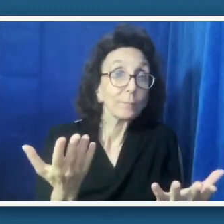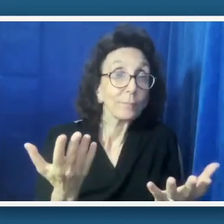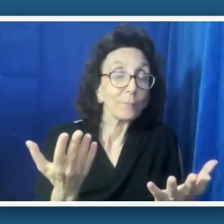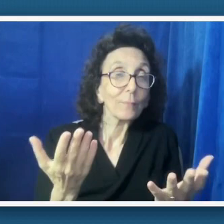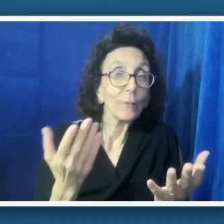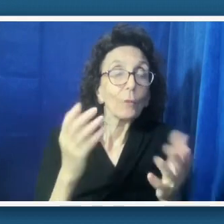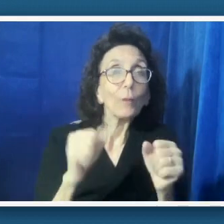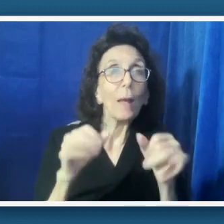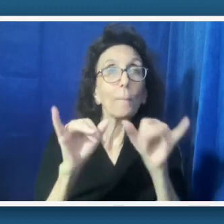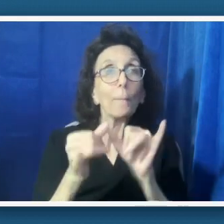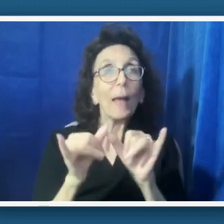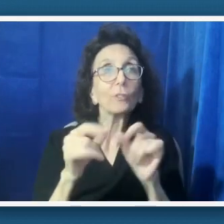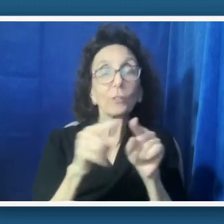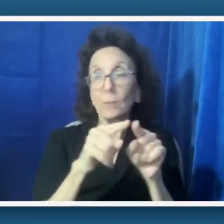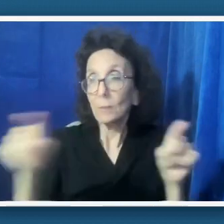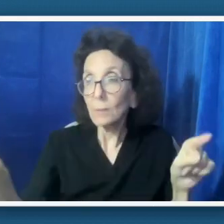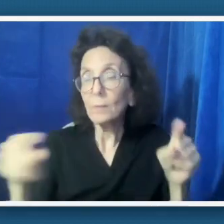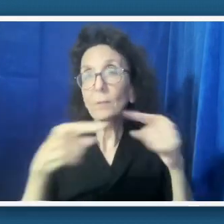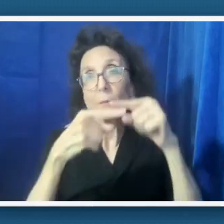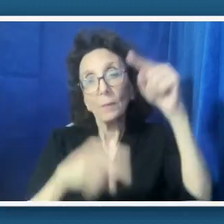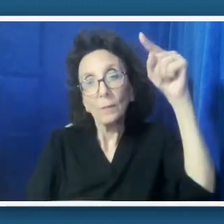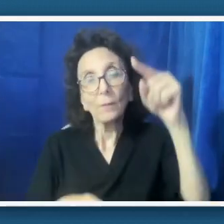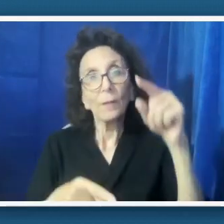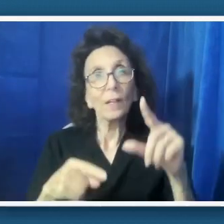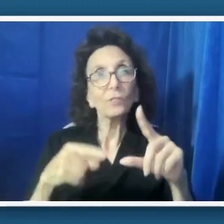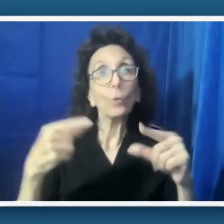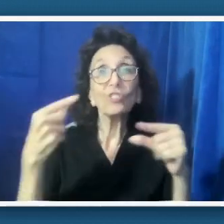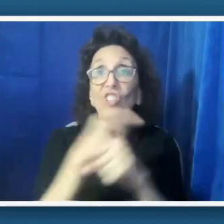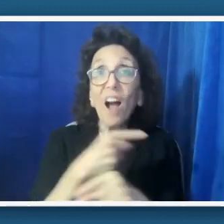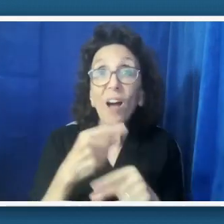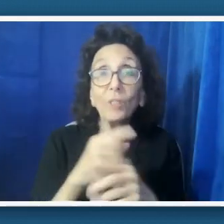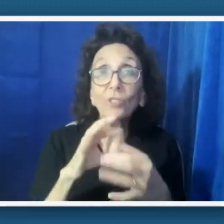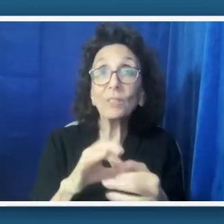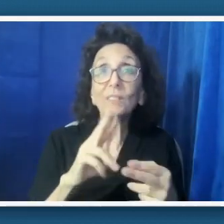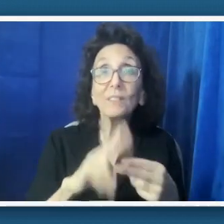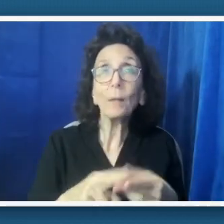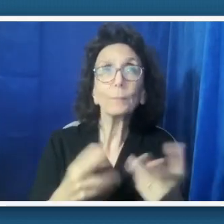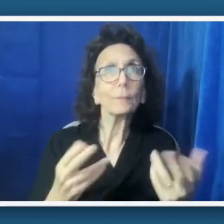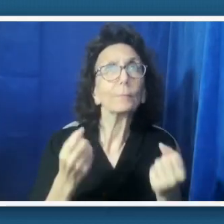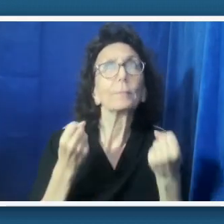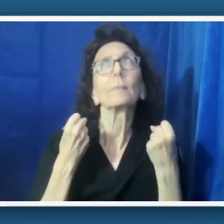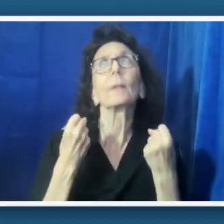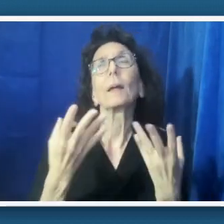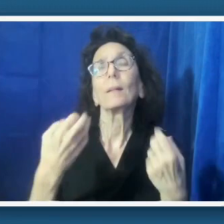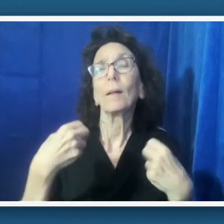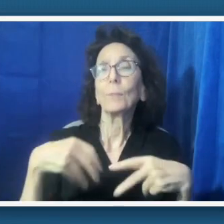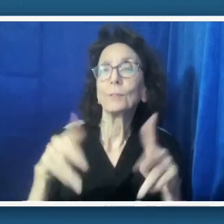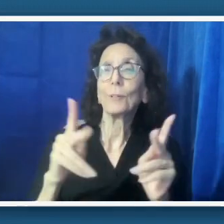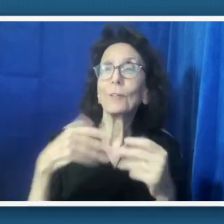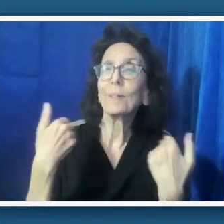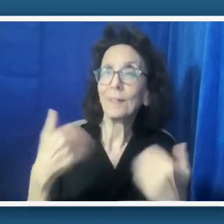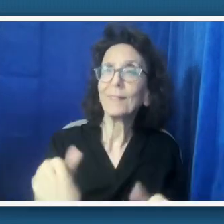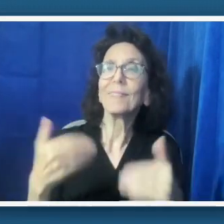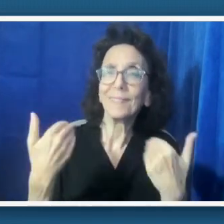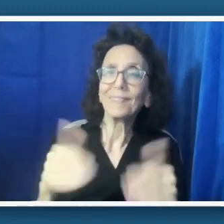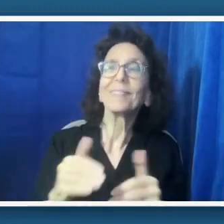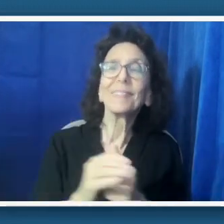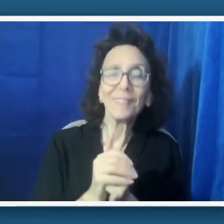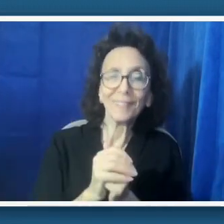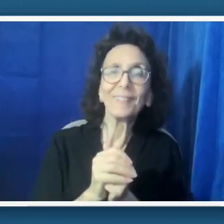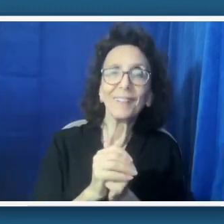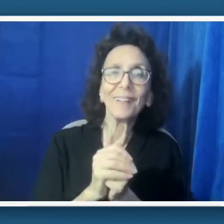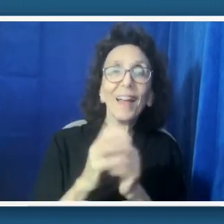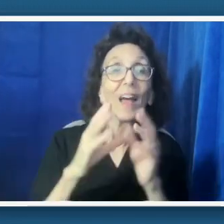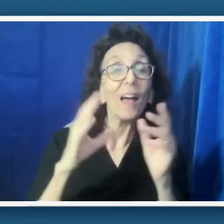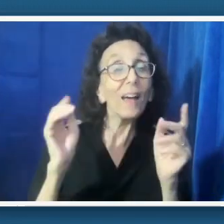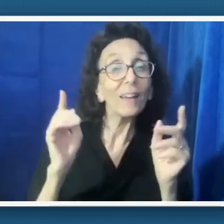measurements of distance. So geometry is really, really quite a limitless opportunity on those giant sheets. And then also